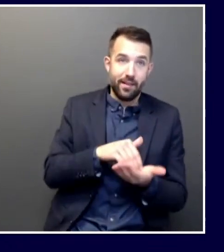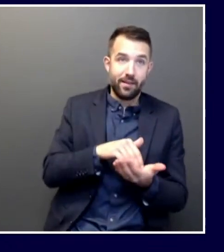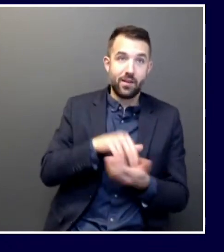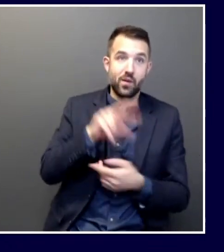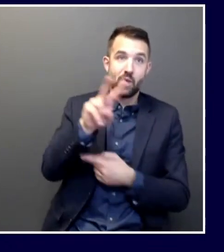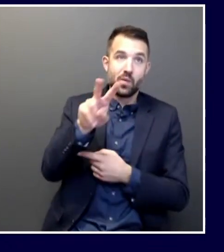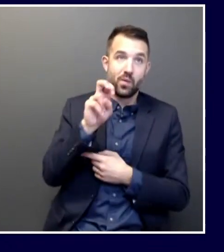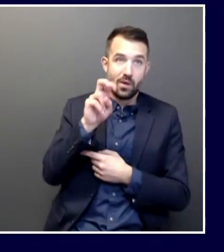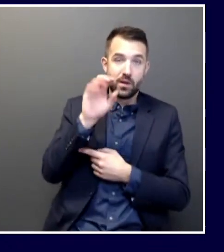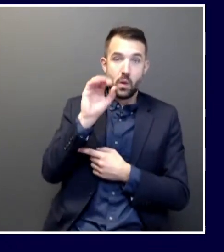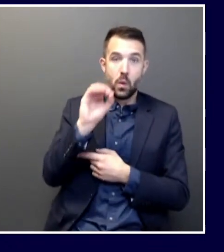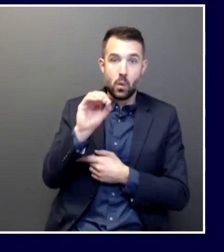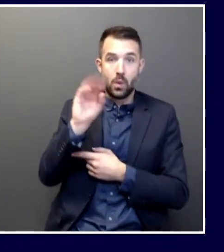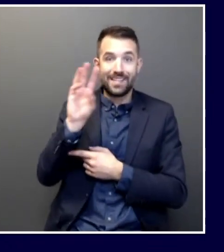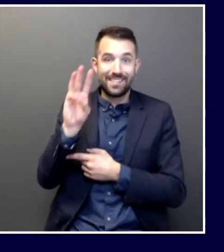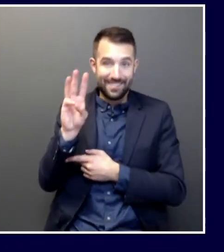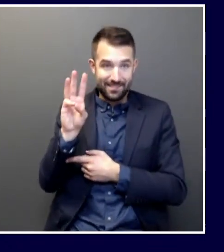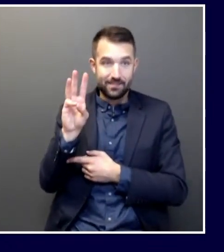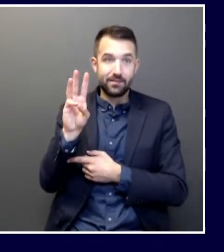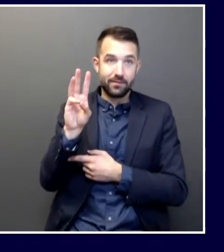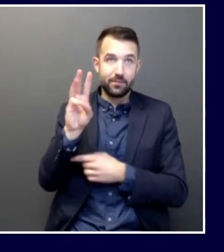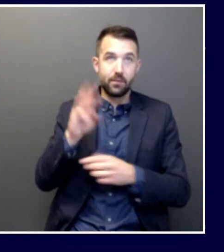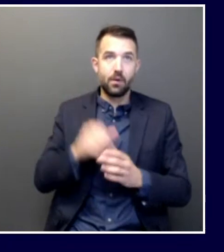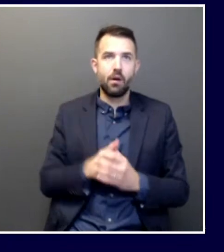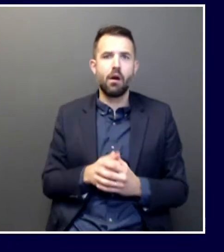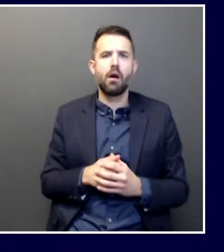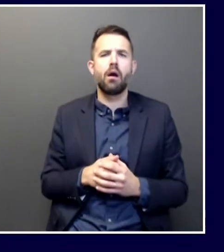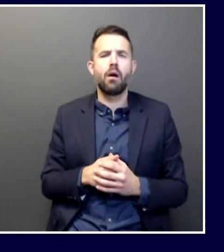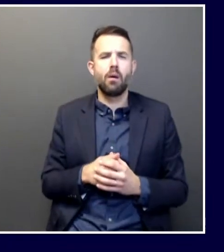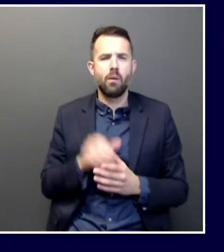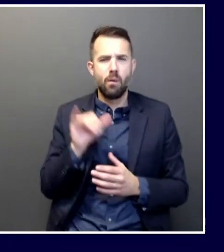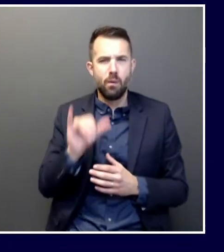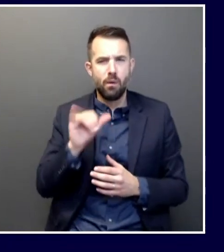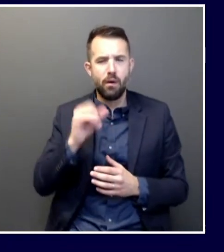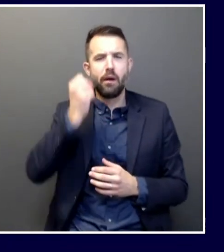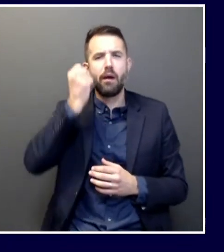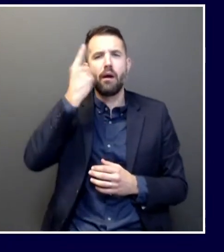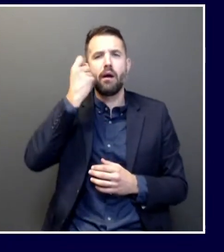5,206. Ah, okay, got it. And